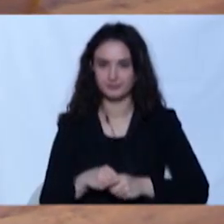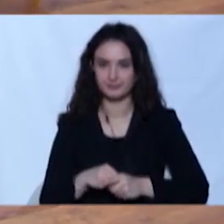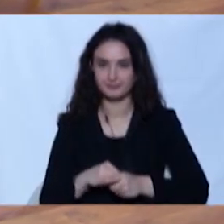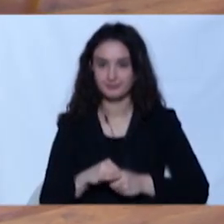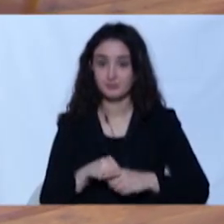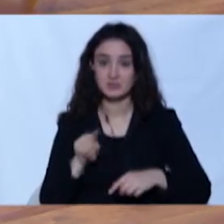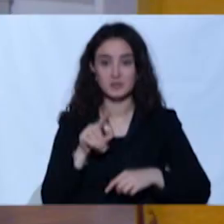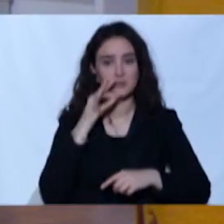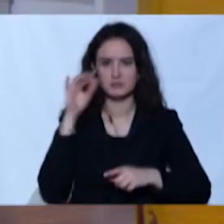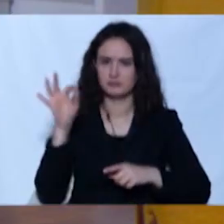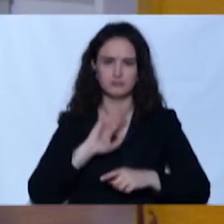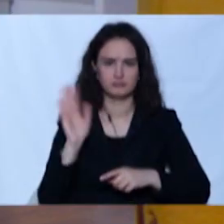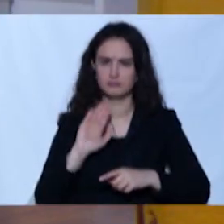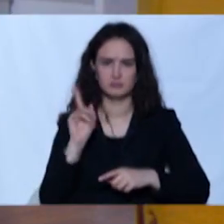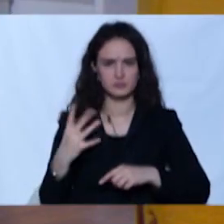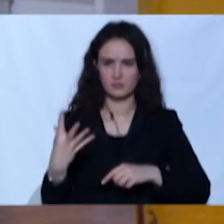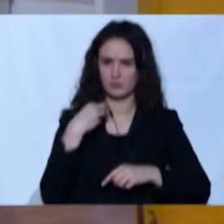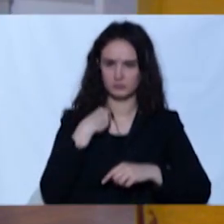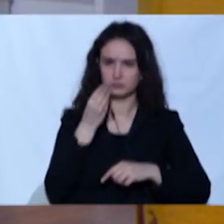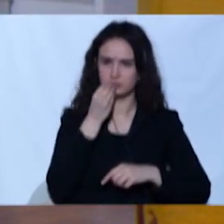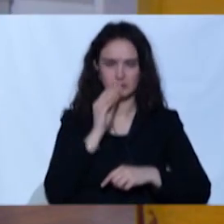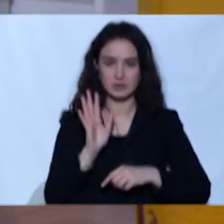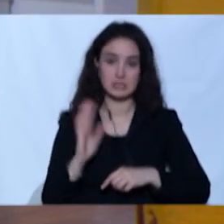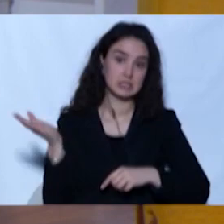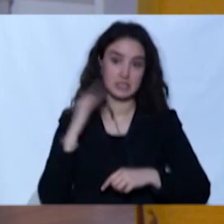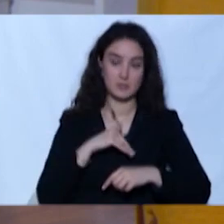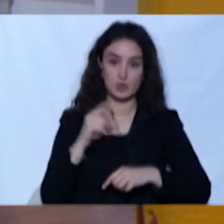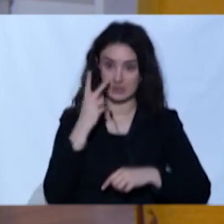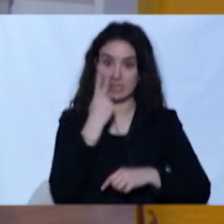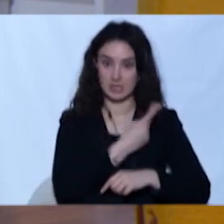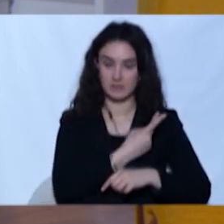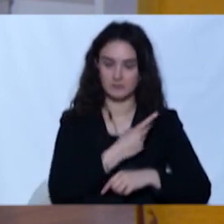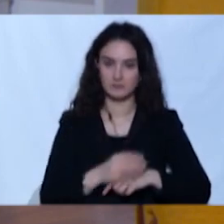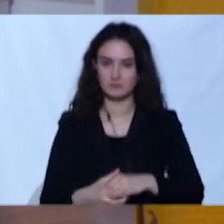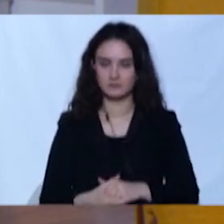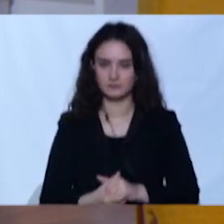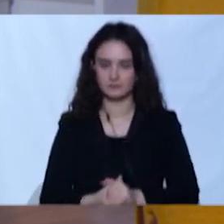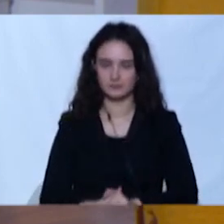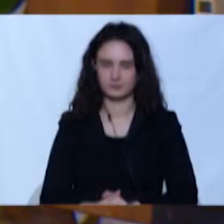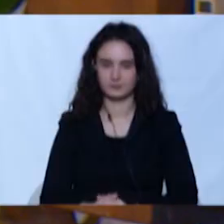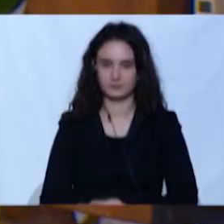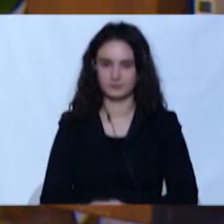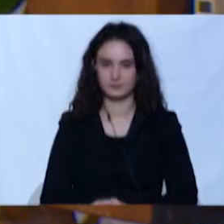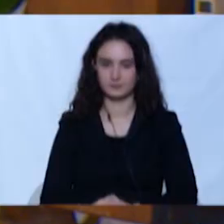"Gruffalo, no, you will not eat me. Come and you will see."